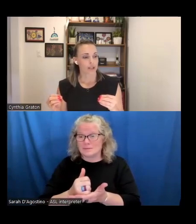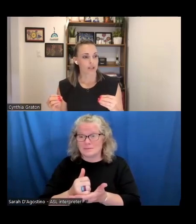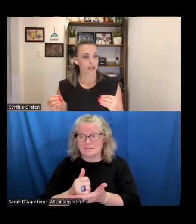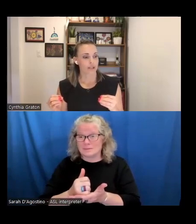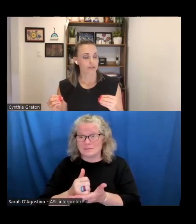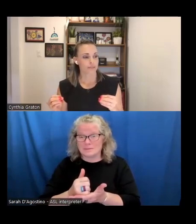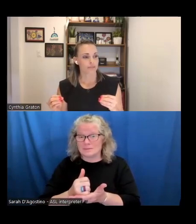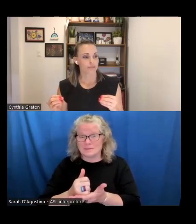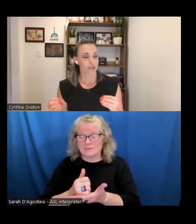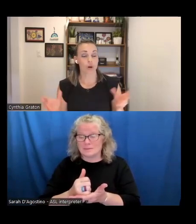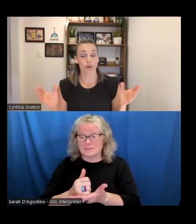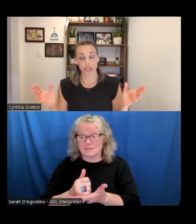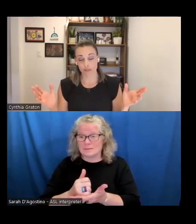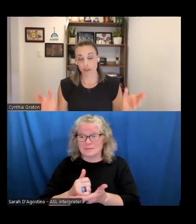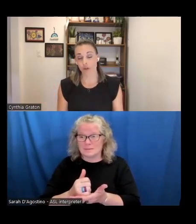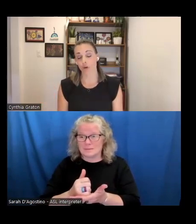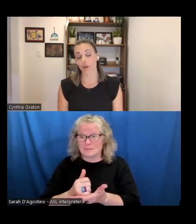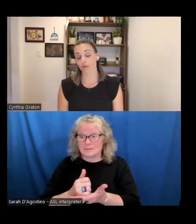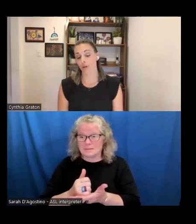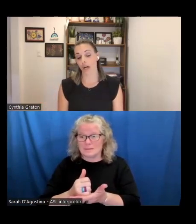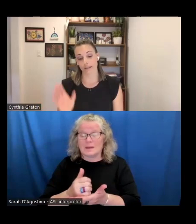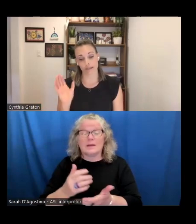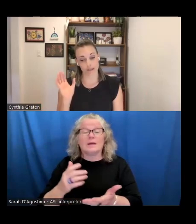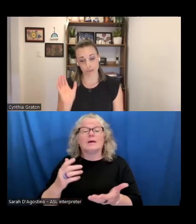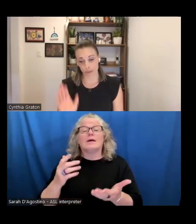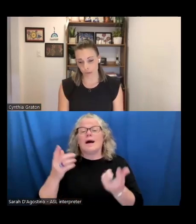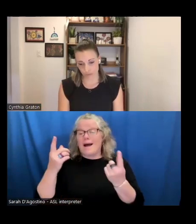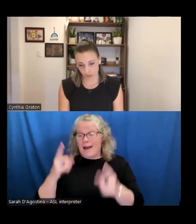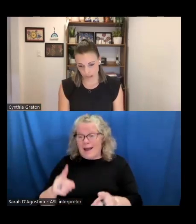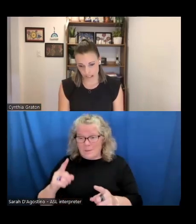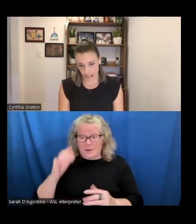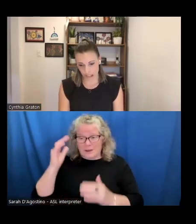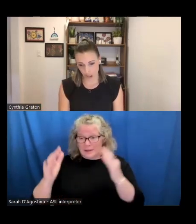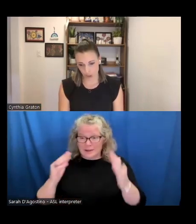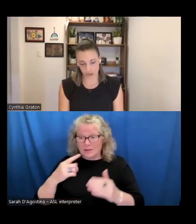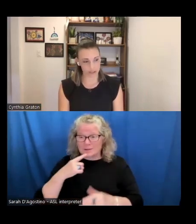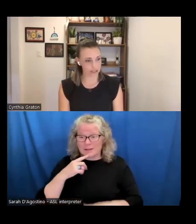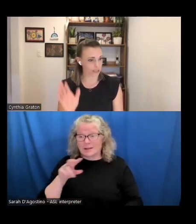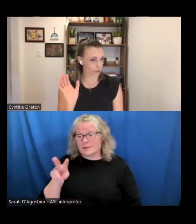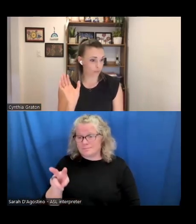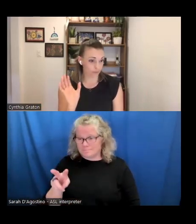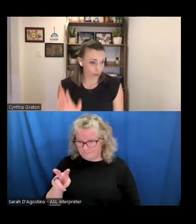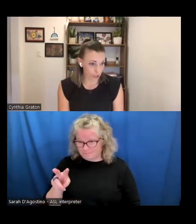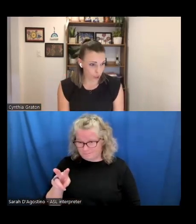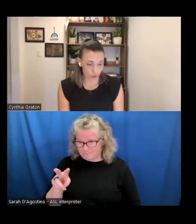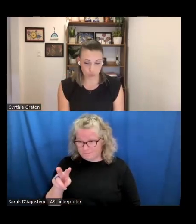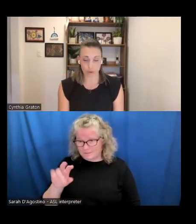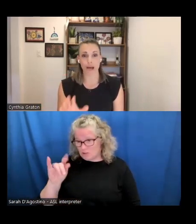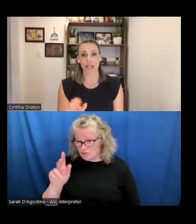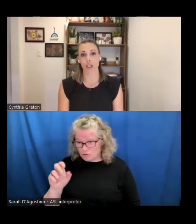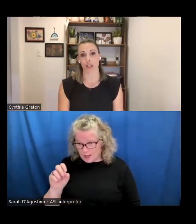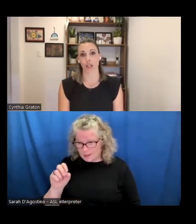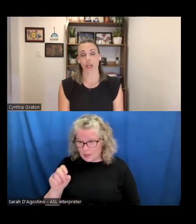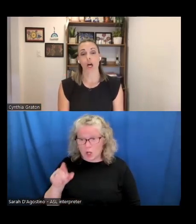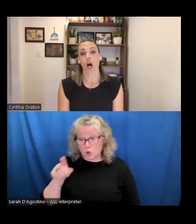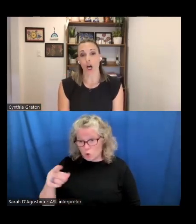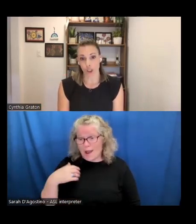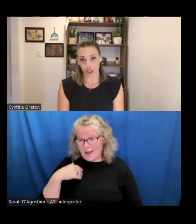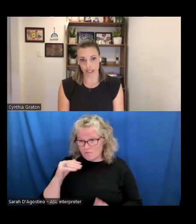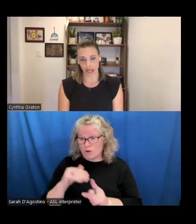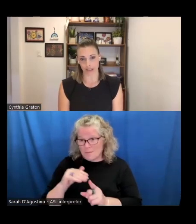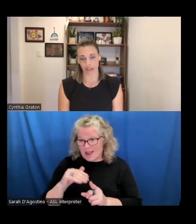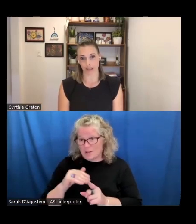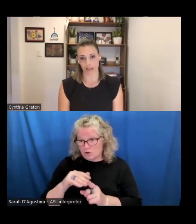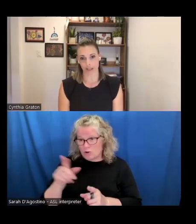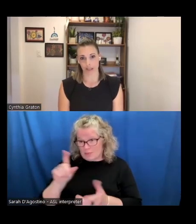Jake. So even though you've got this beautiful sticky note, this very cute reminder on